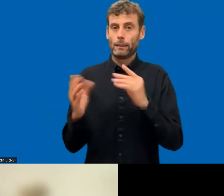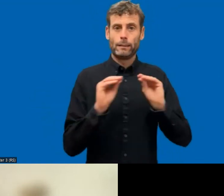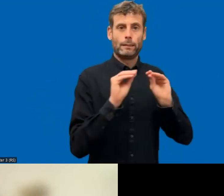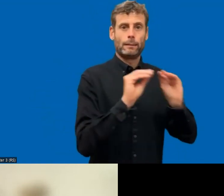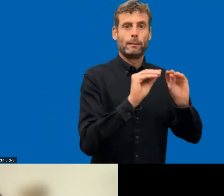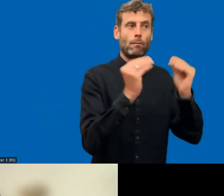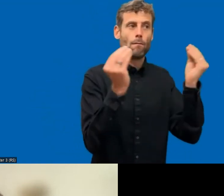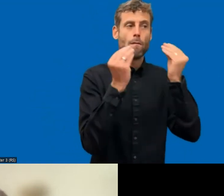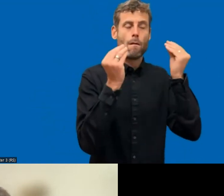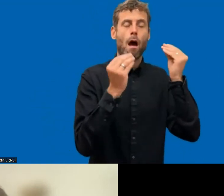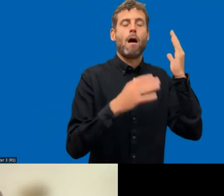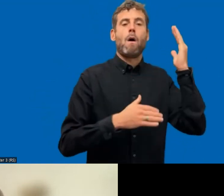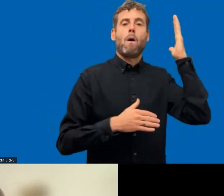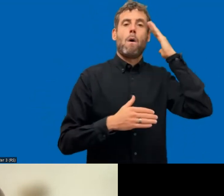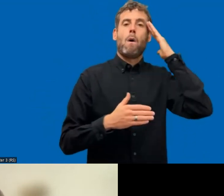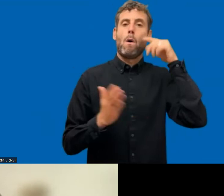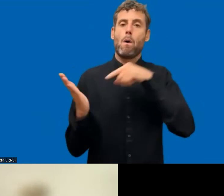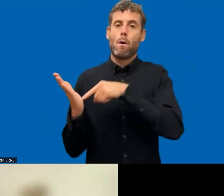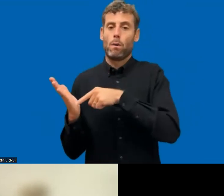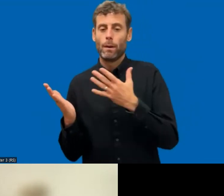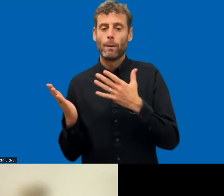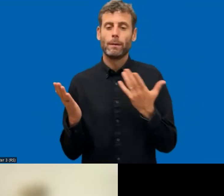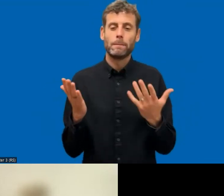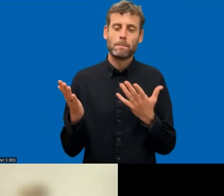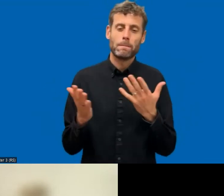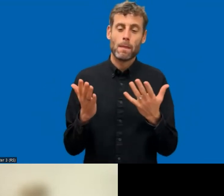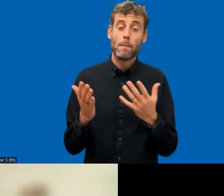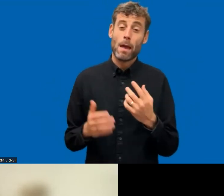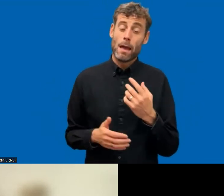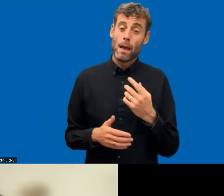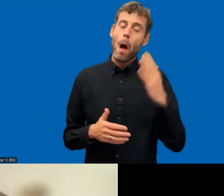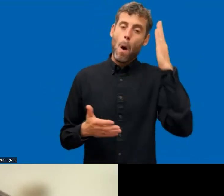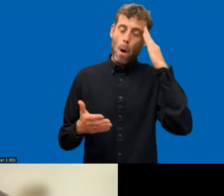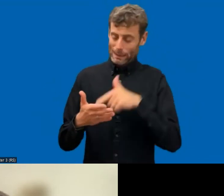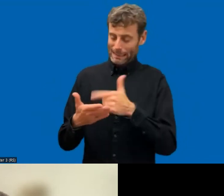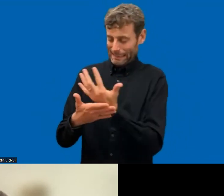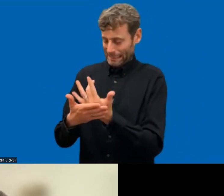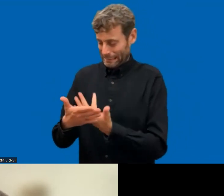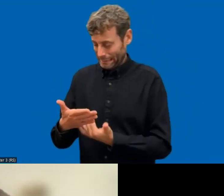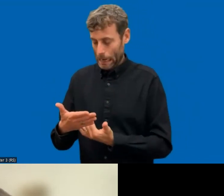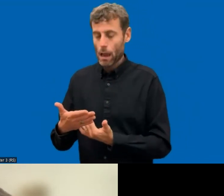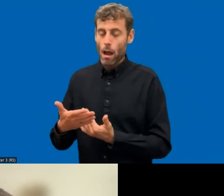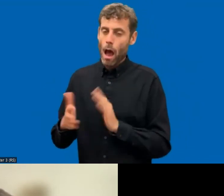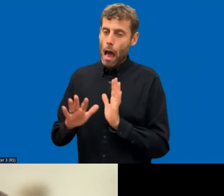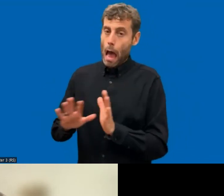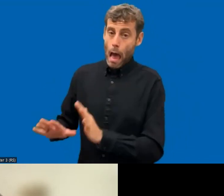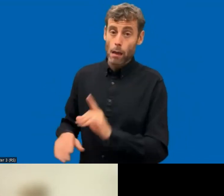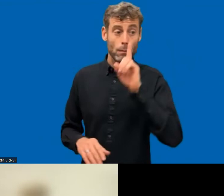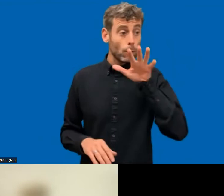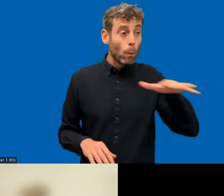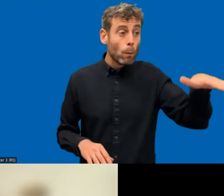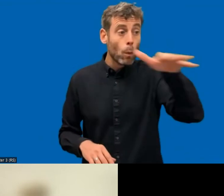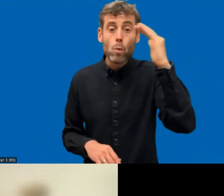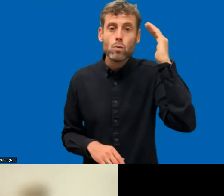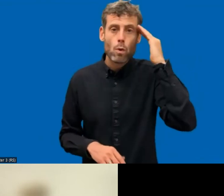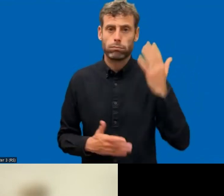anyway, regardless if it's technical or not technical. The people need to be teach on the subject, and when they know the subject, they will deep